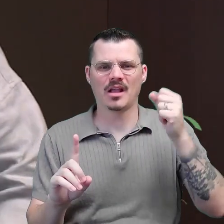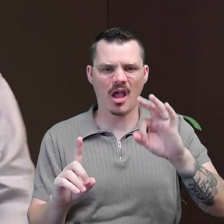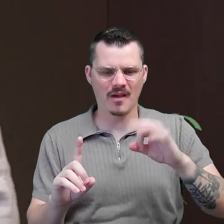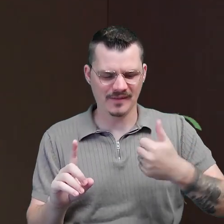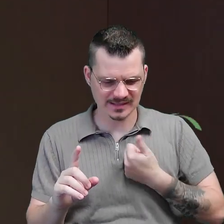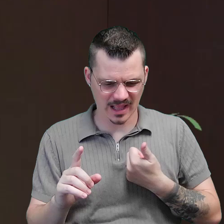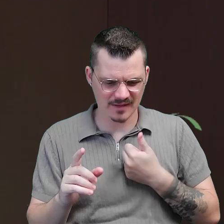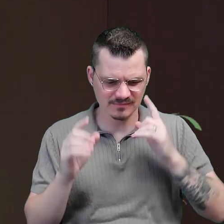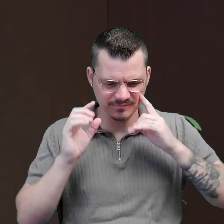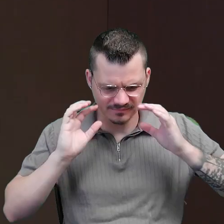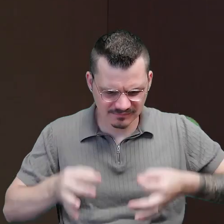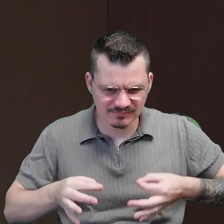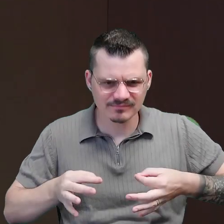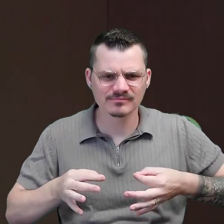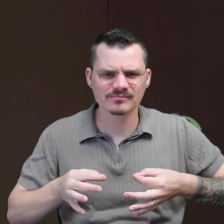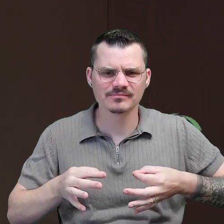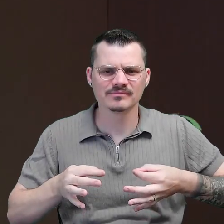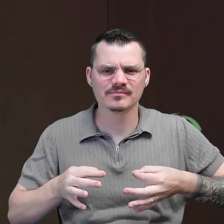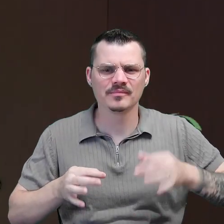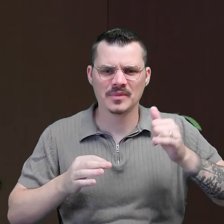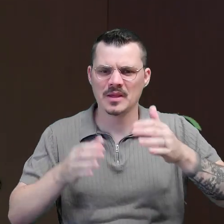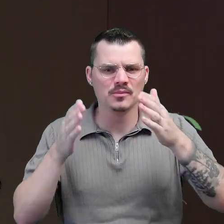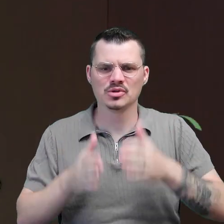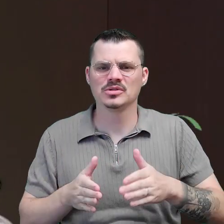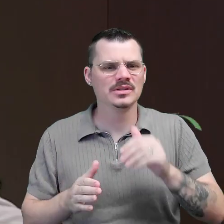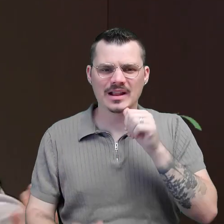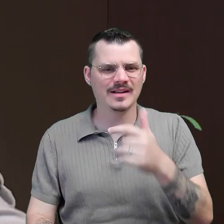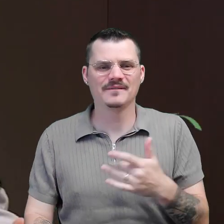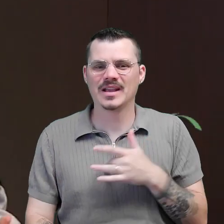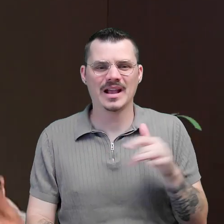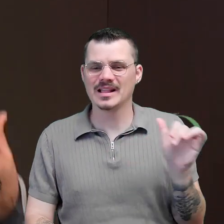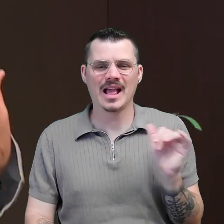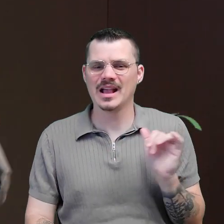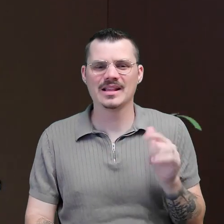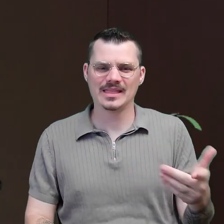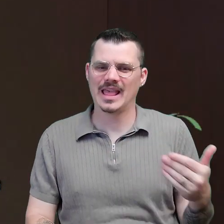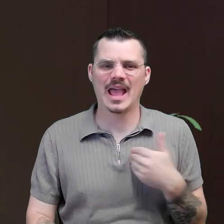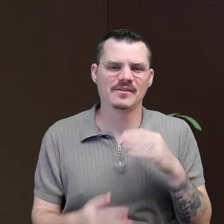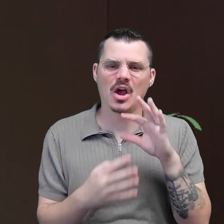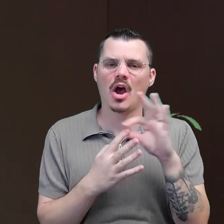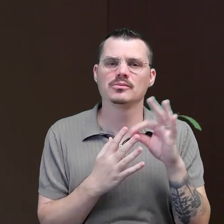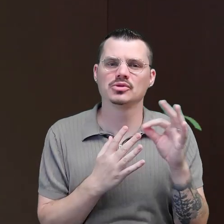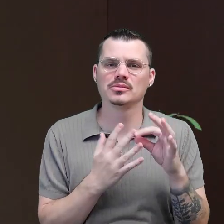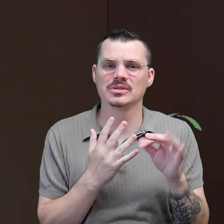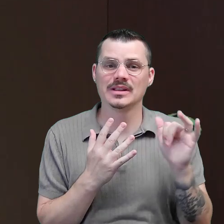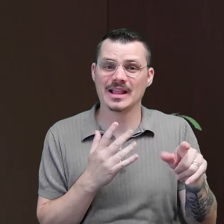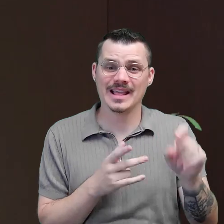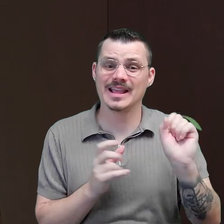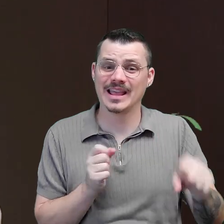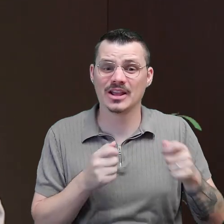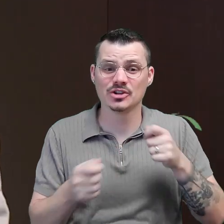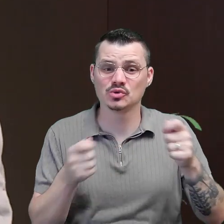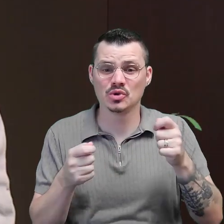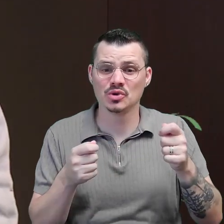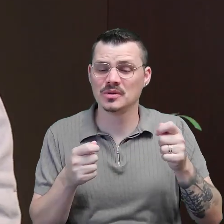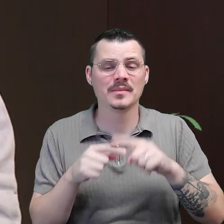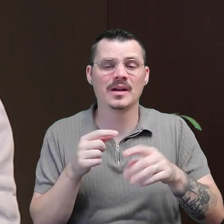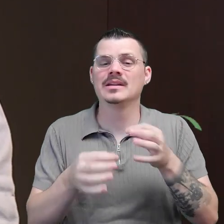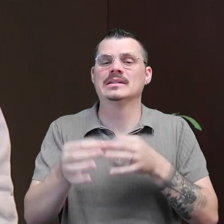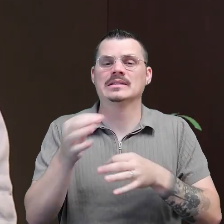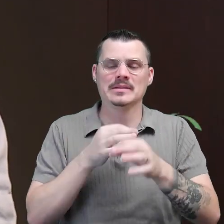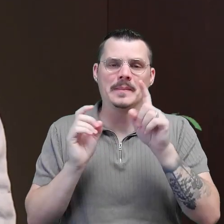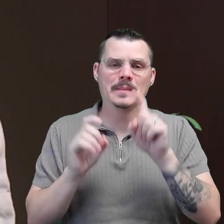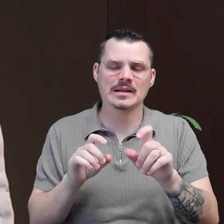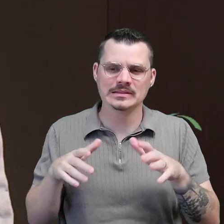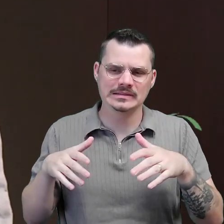of self-directed and self-determined. That person does not feel like they have options that they can control and instead has